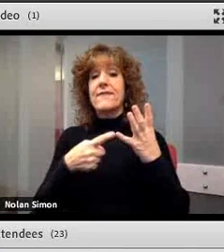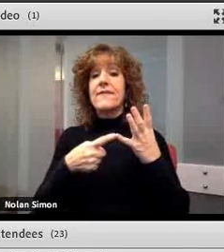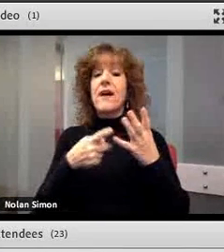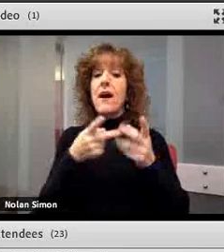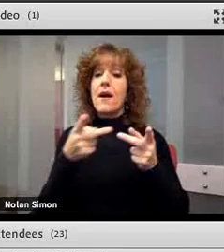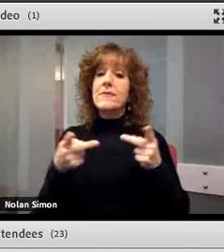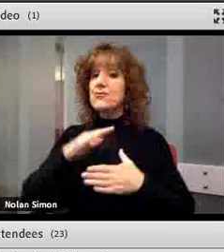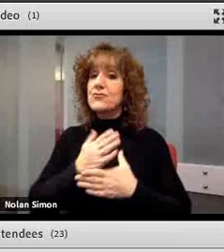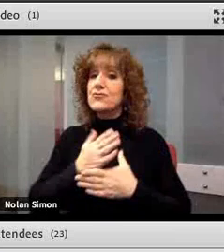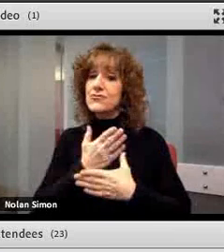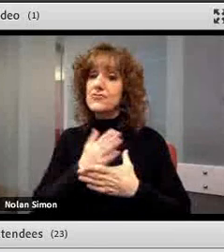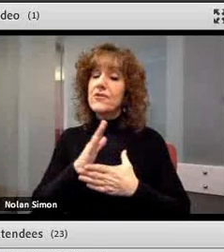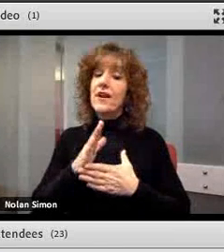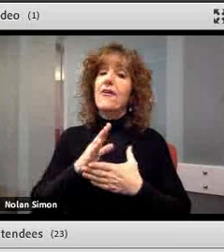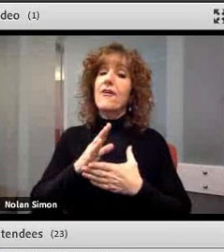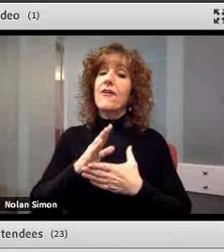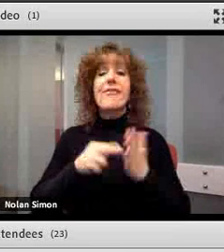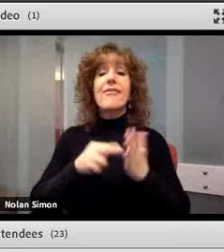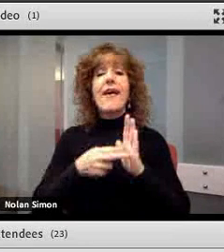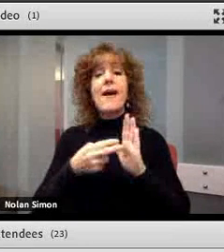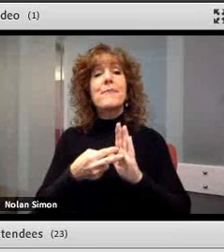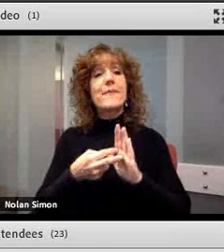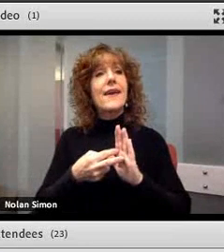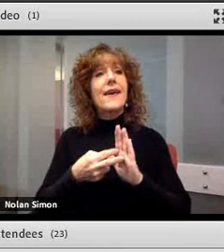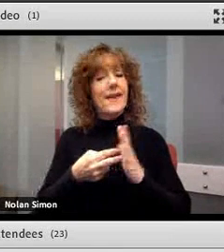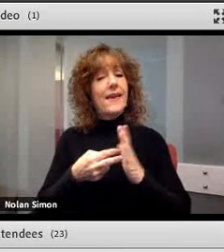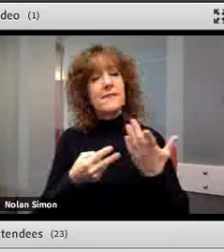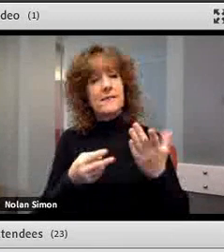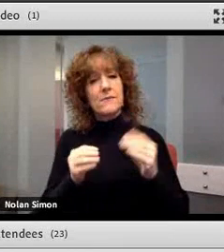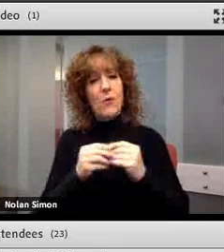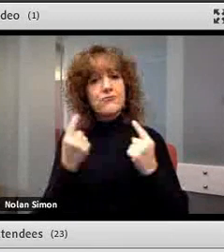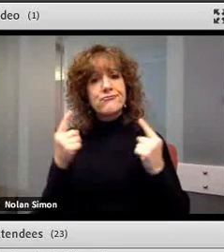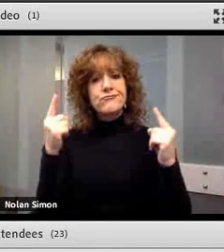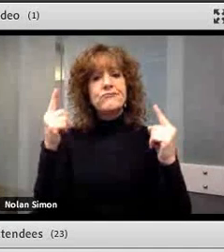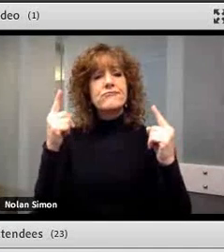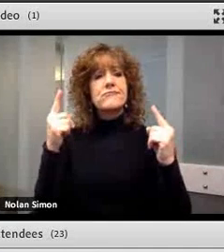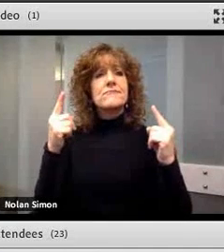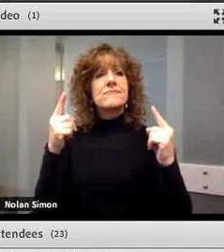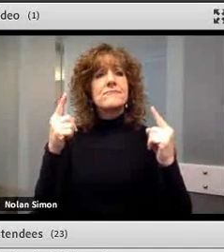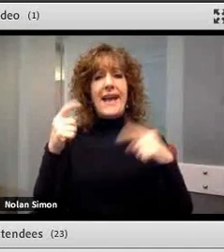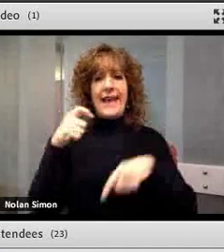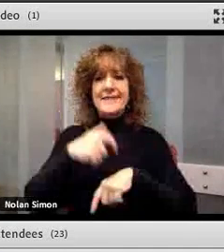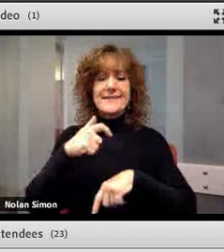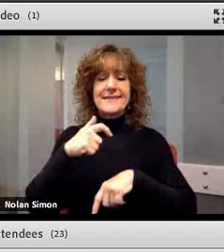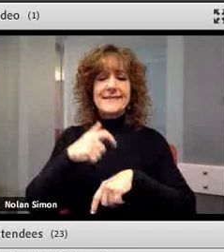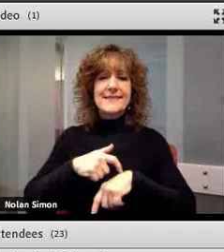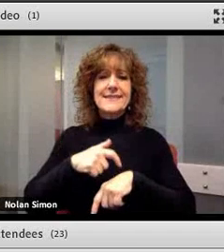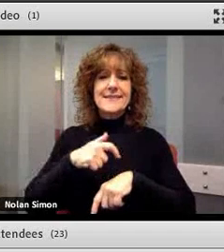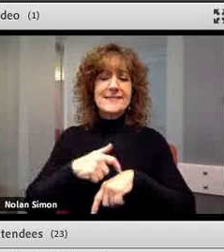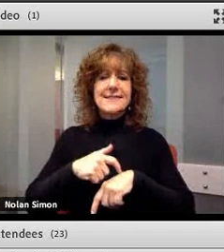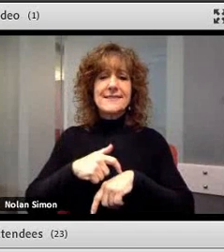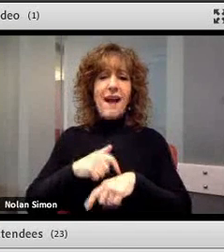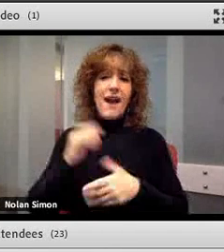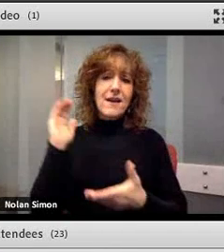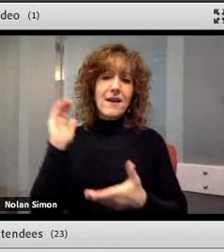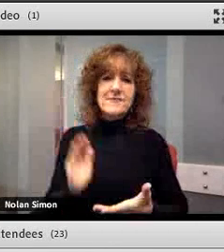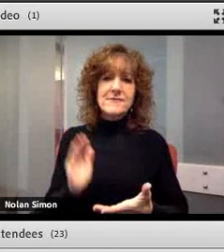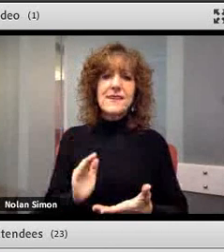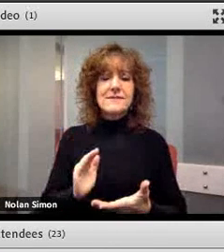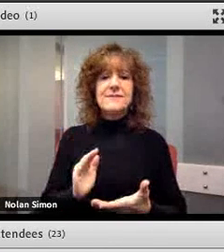that way people will be more efficient, and it'll take a lot less time to make